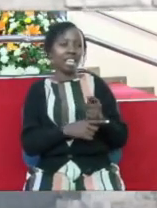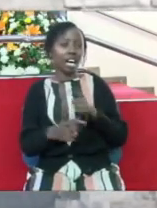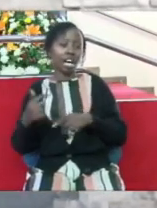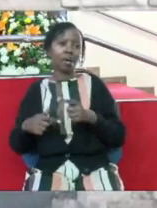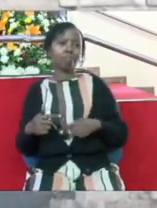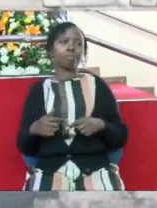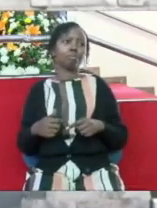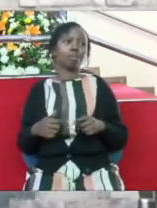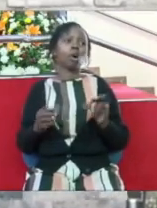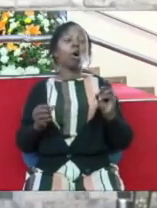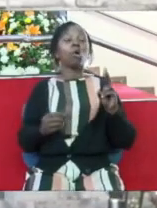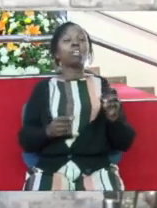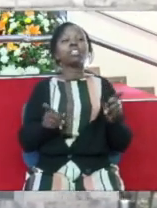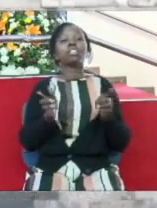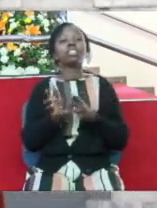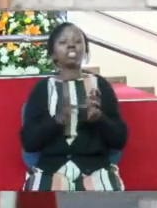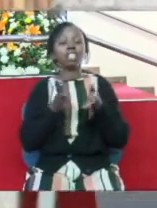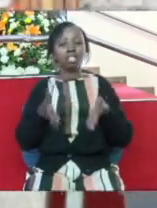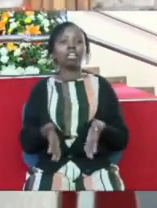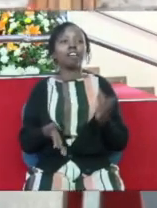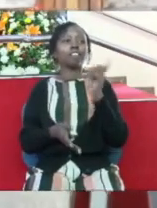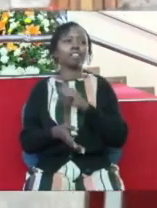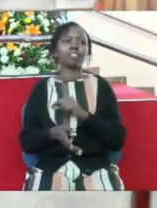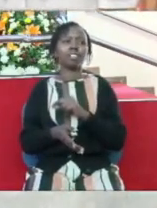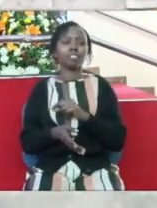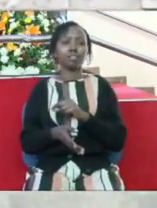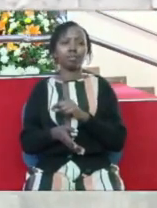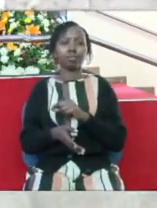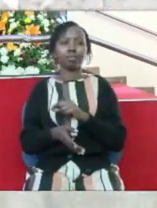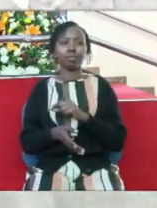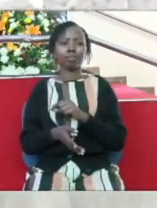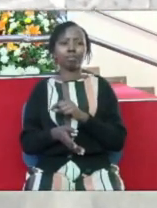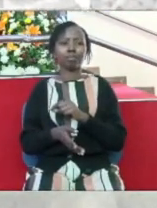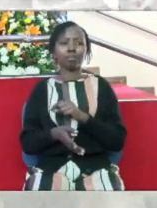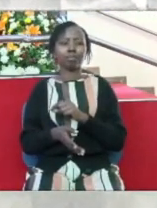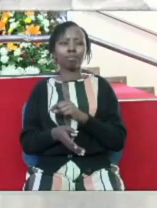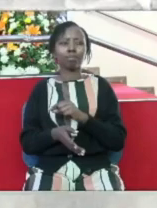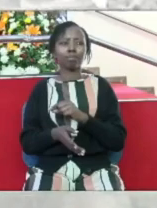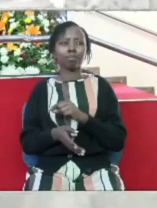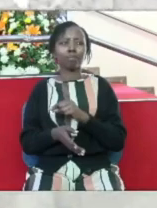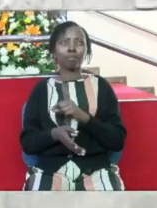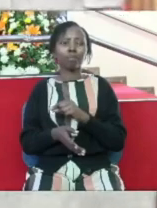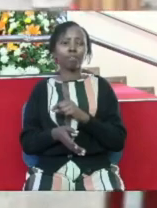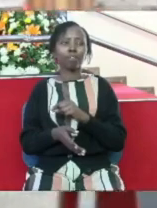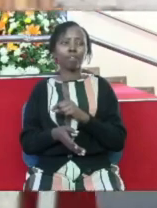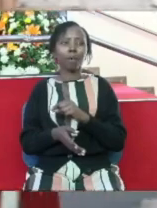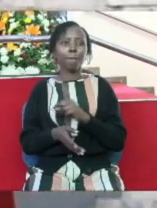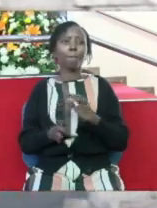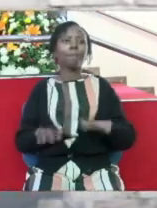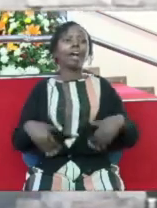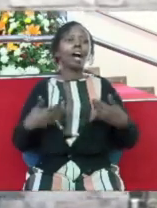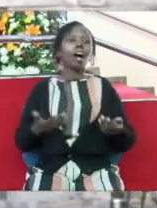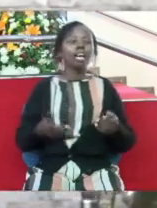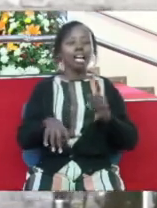ambaye tayari shaanza. That move of God. Hiyo kusonga kwa Mungu. Will not be a manifestation of celebrities.